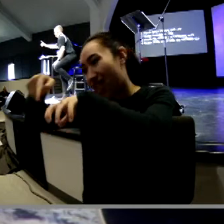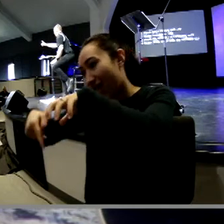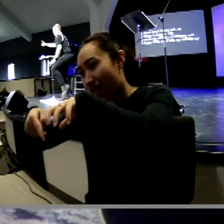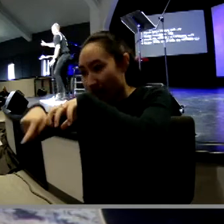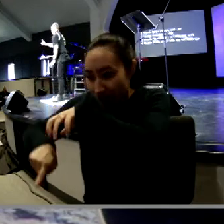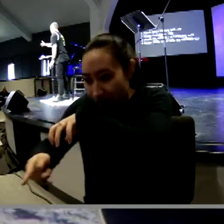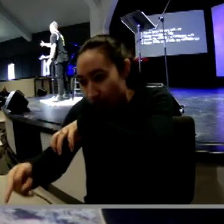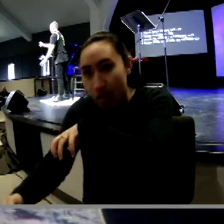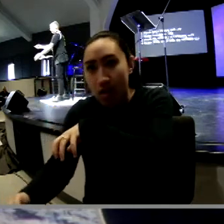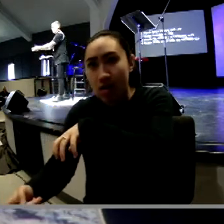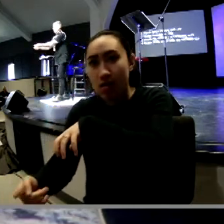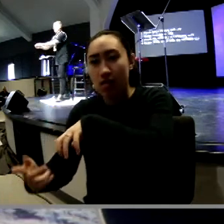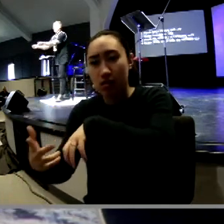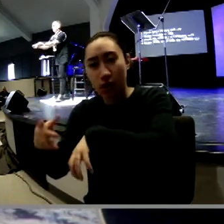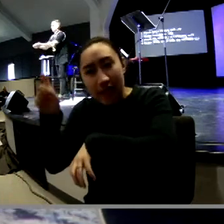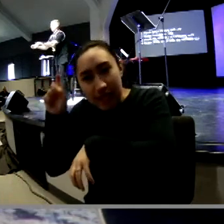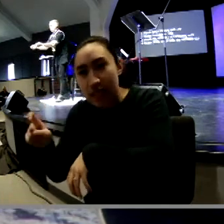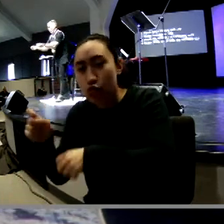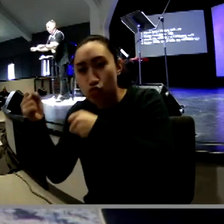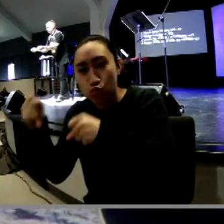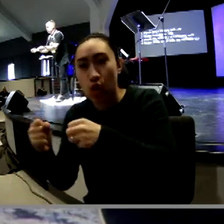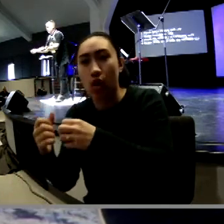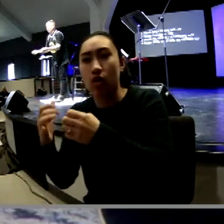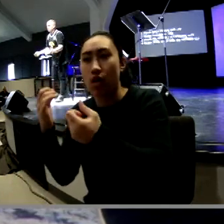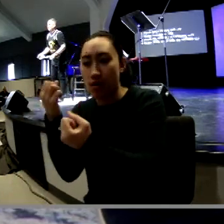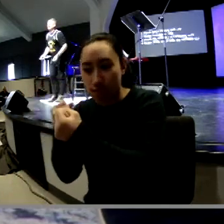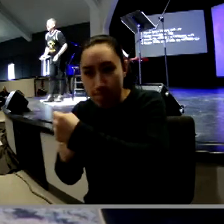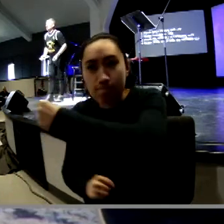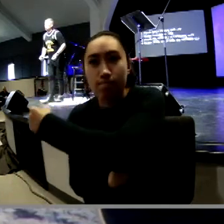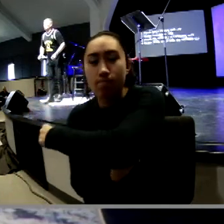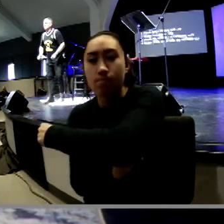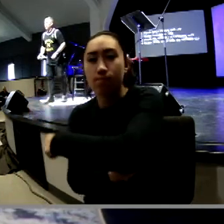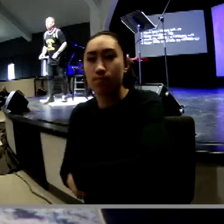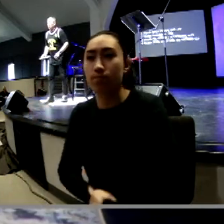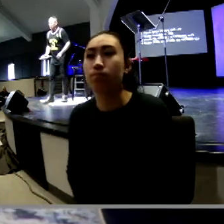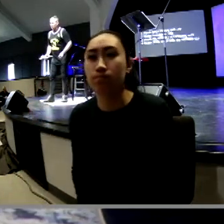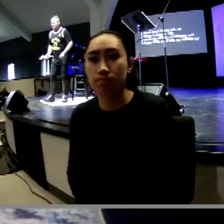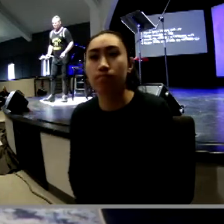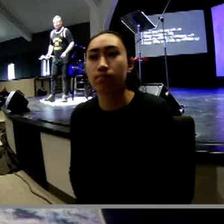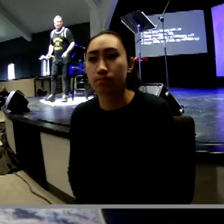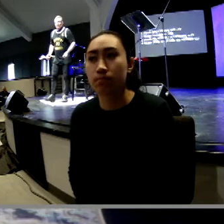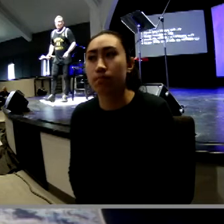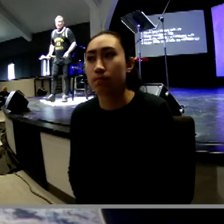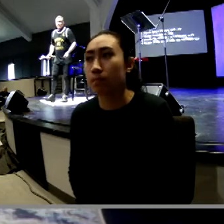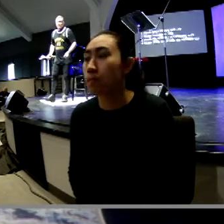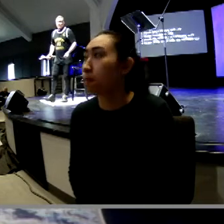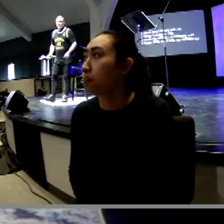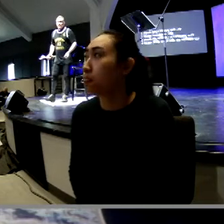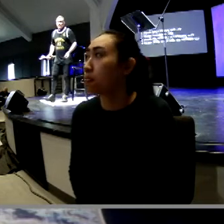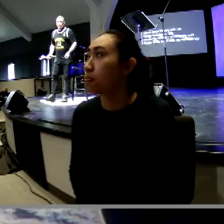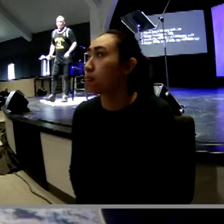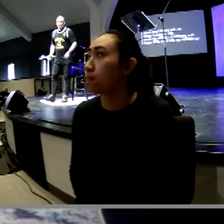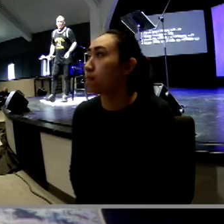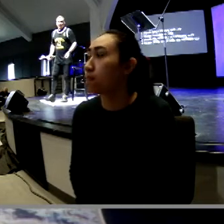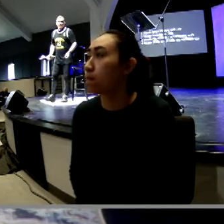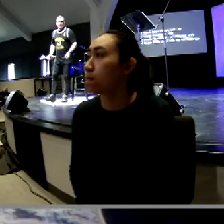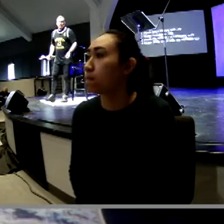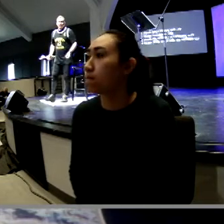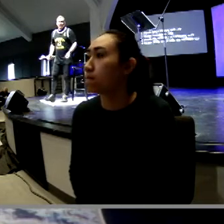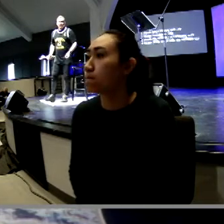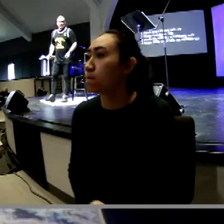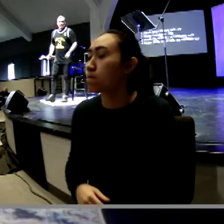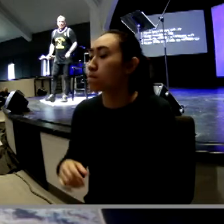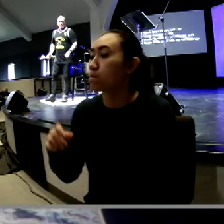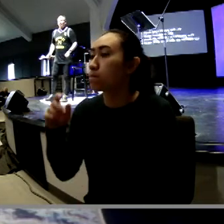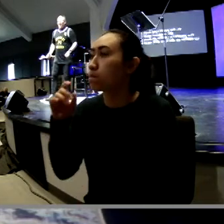build someone else's foundation when it comes to their own trials is how you respond to yours. We talked about that last